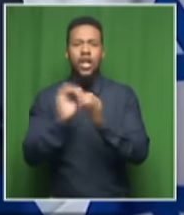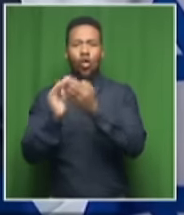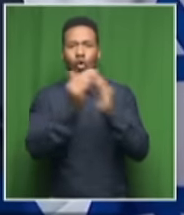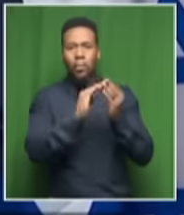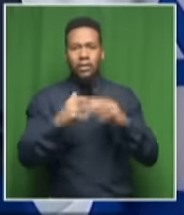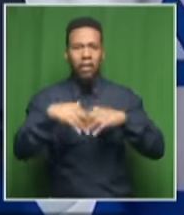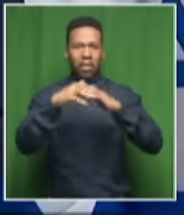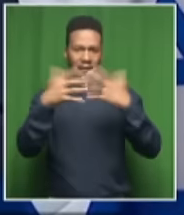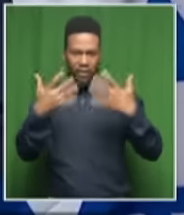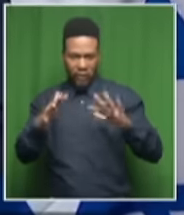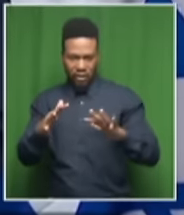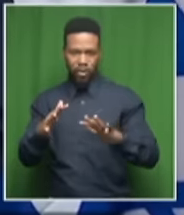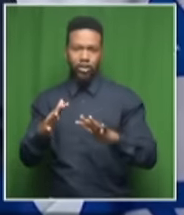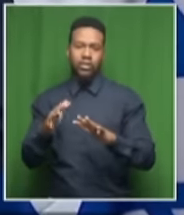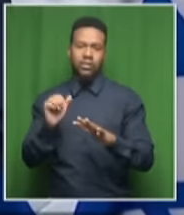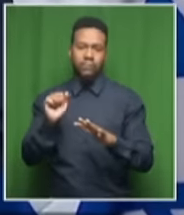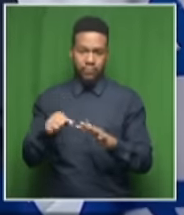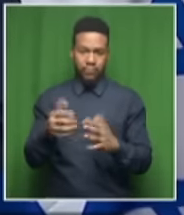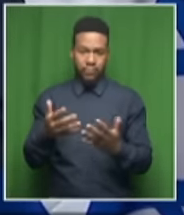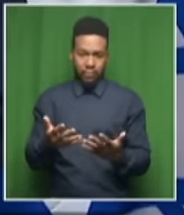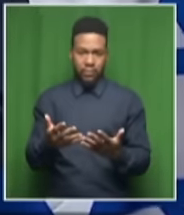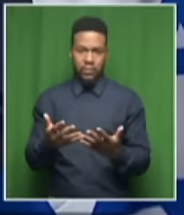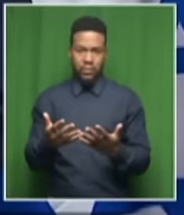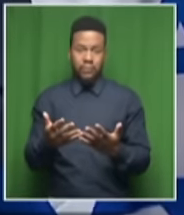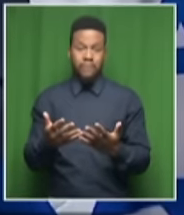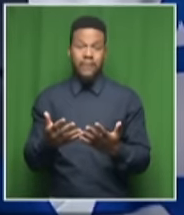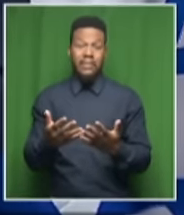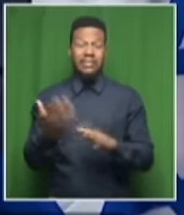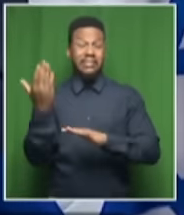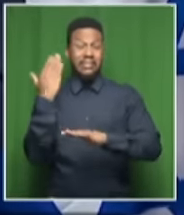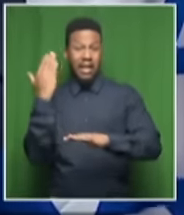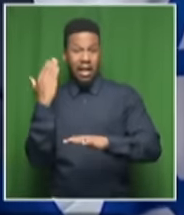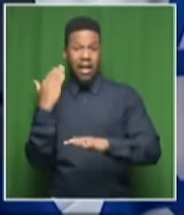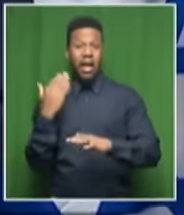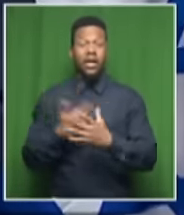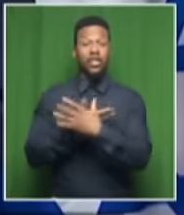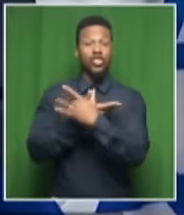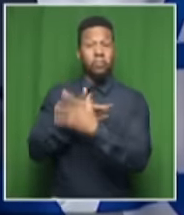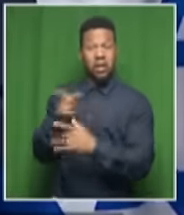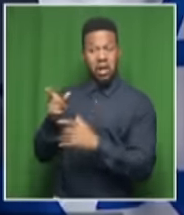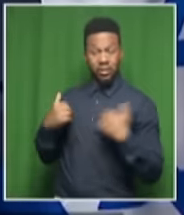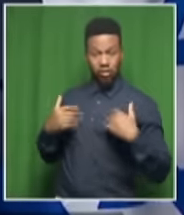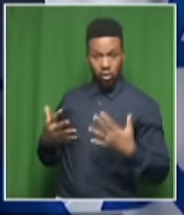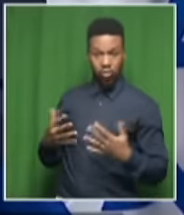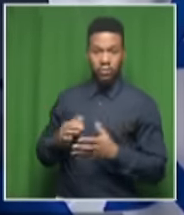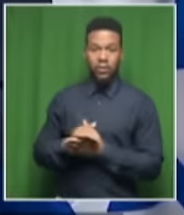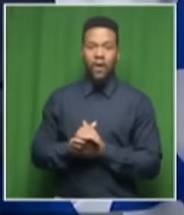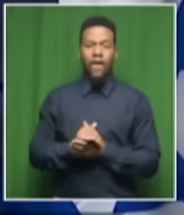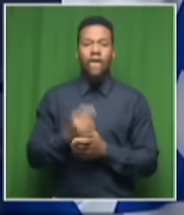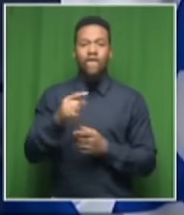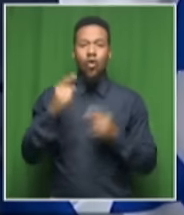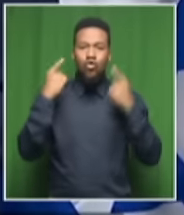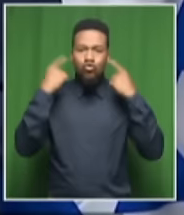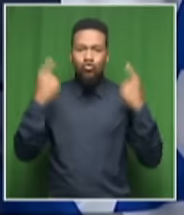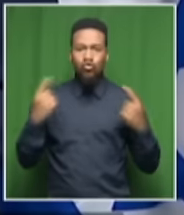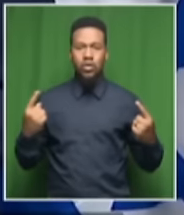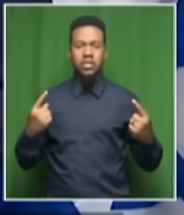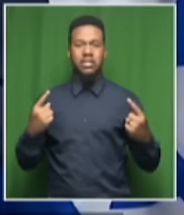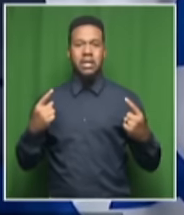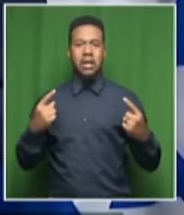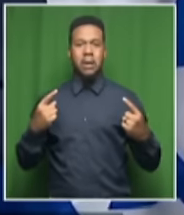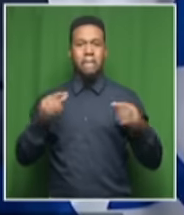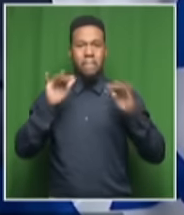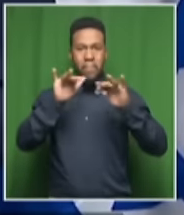atrocities of humankind, the Shoah, the Holocaust, which was aimed specifically against the Jews, the Jewish people, in order